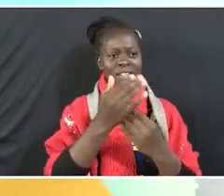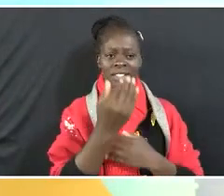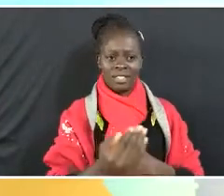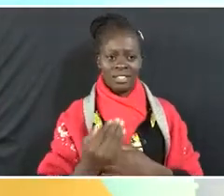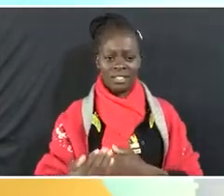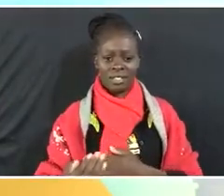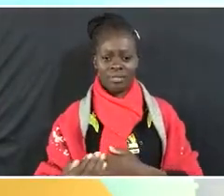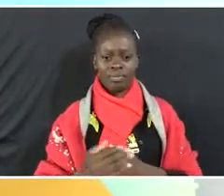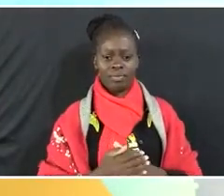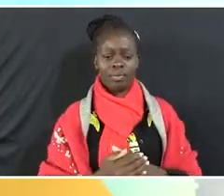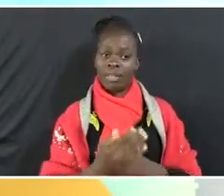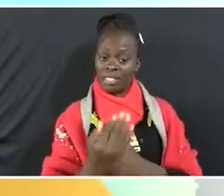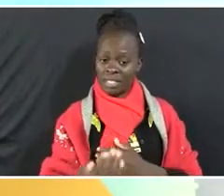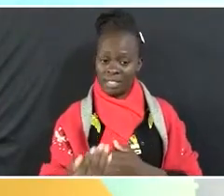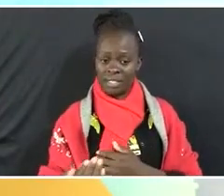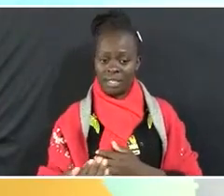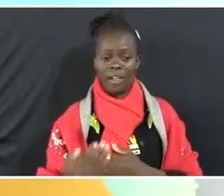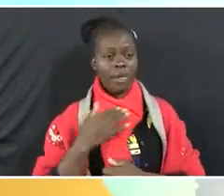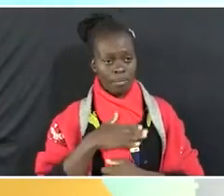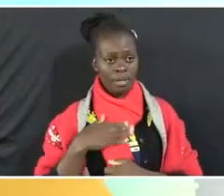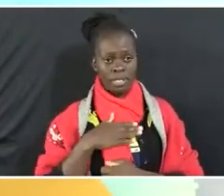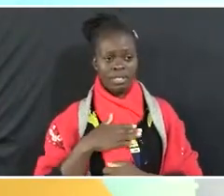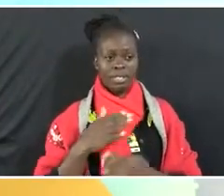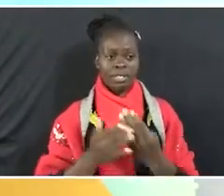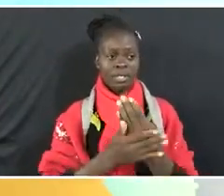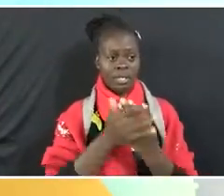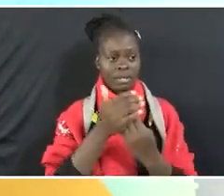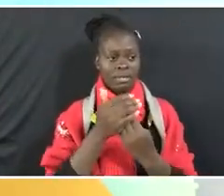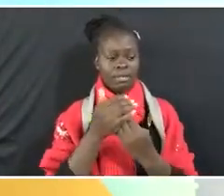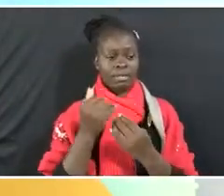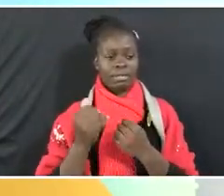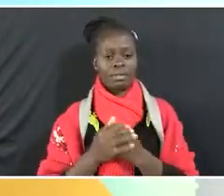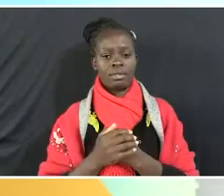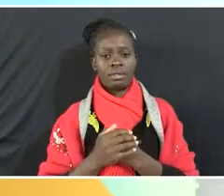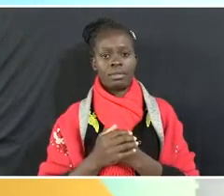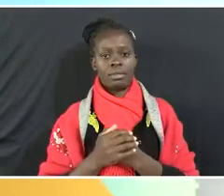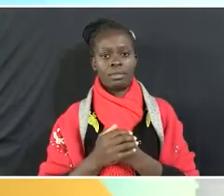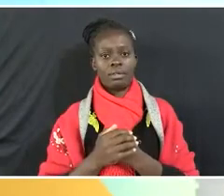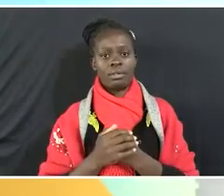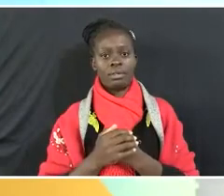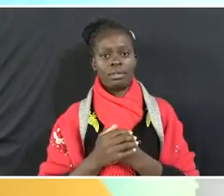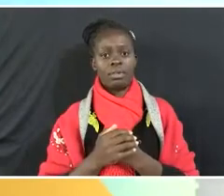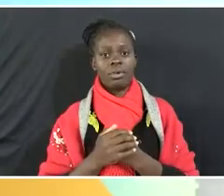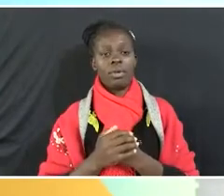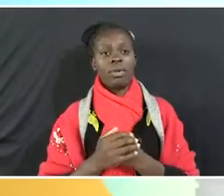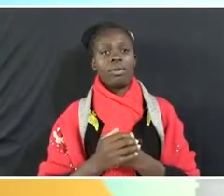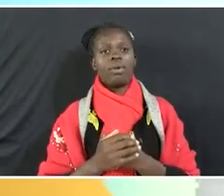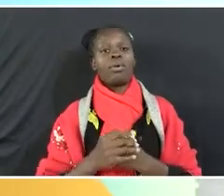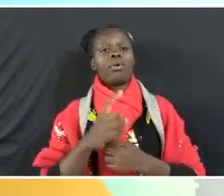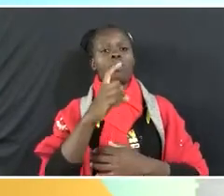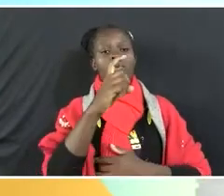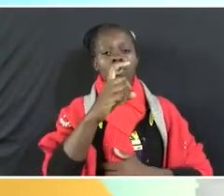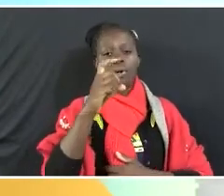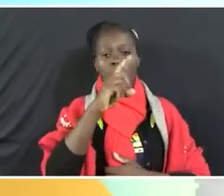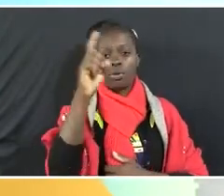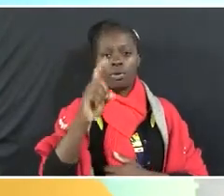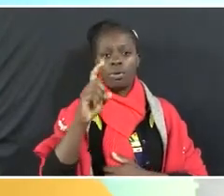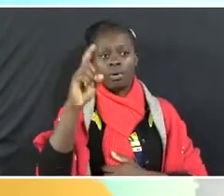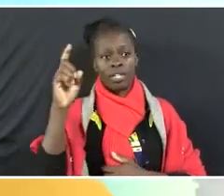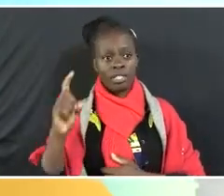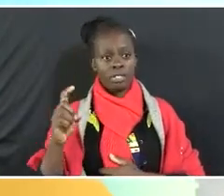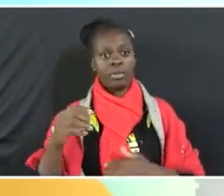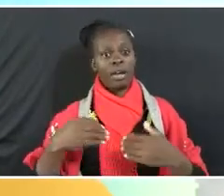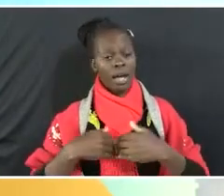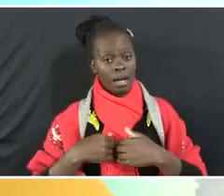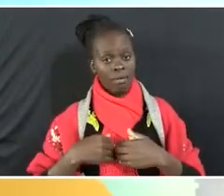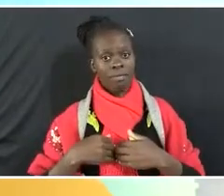Children, handle your parents with care. But the biggest question we must ask in the church